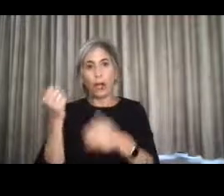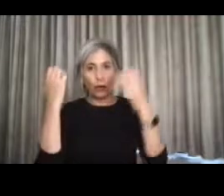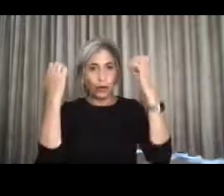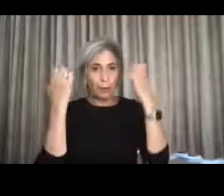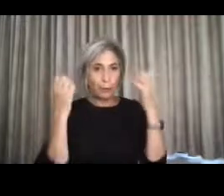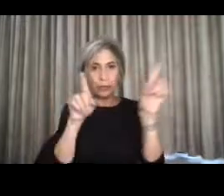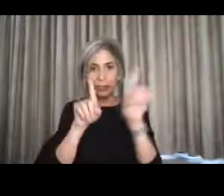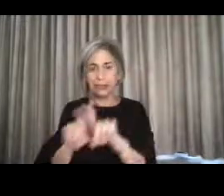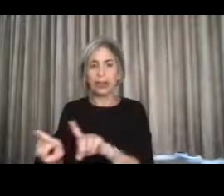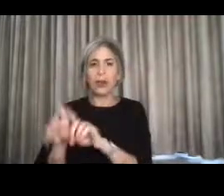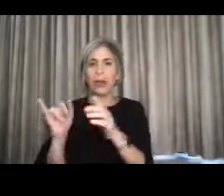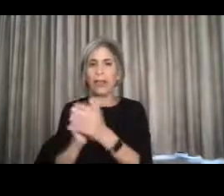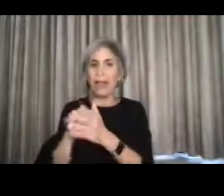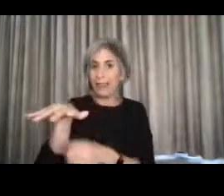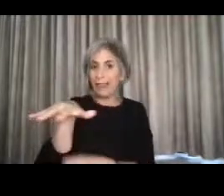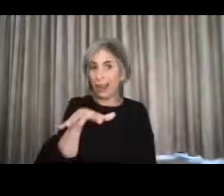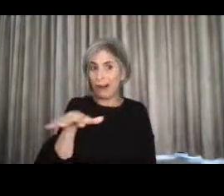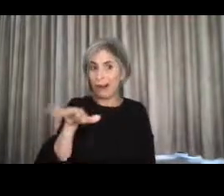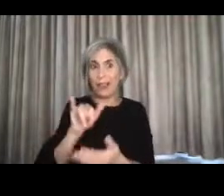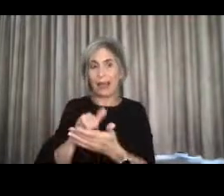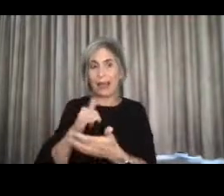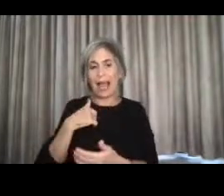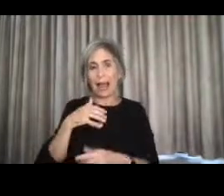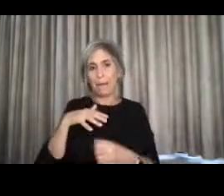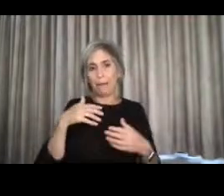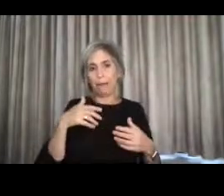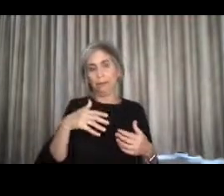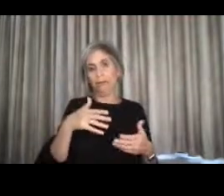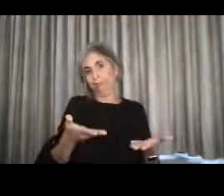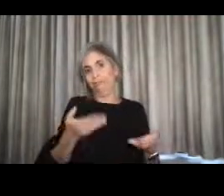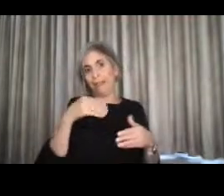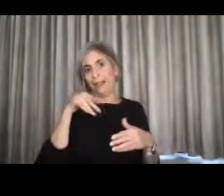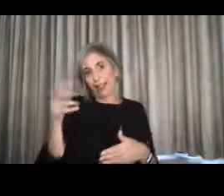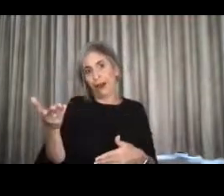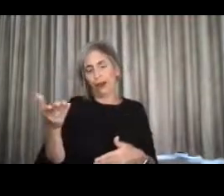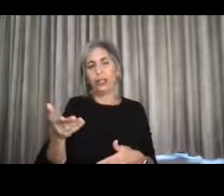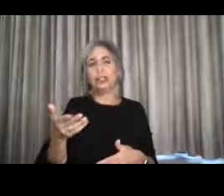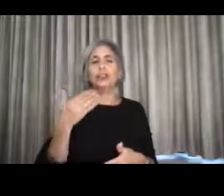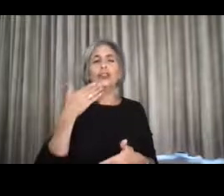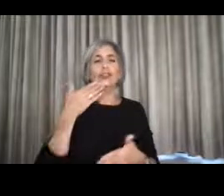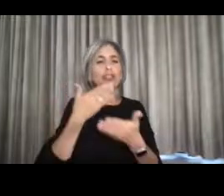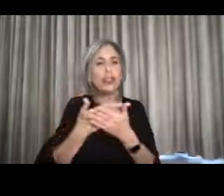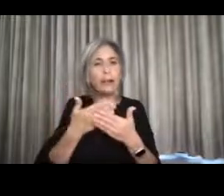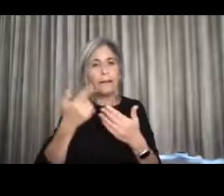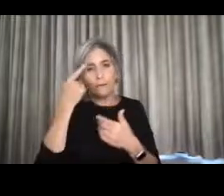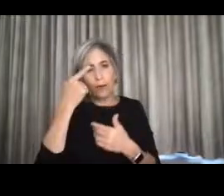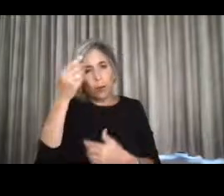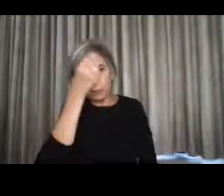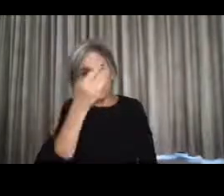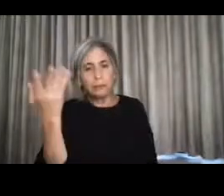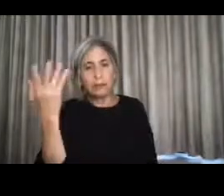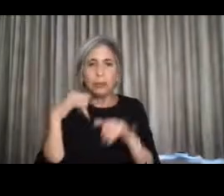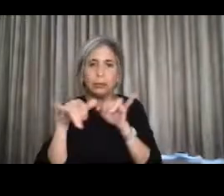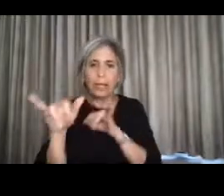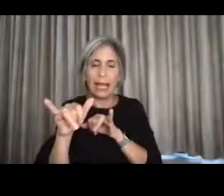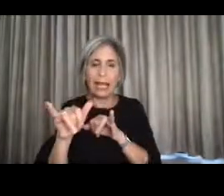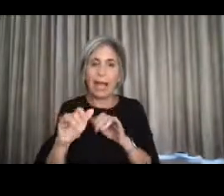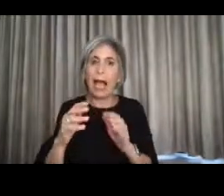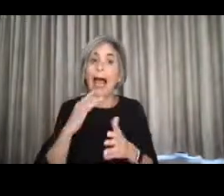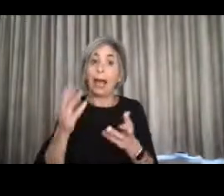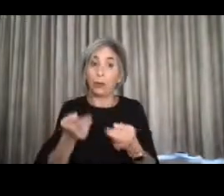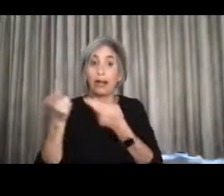emergencies that are in the area that I'm in. So it's great to keep informed, and that's another great technology that I highly